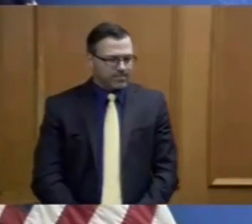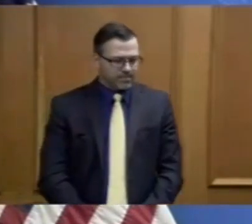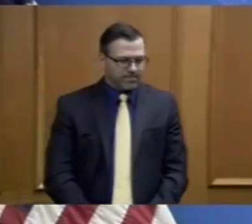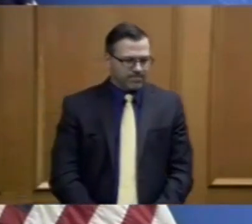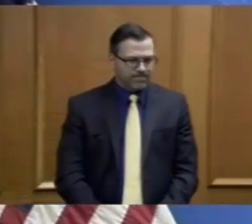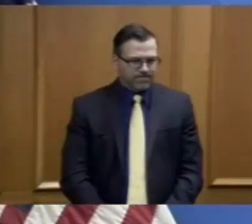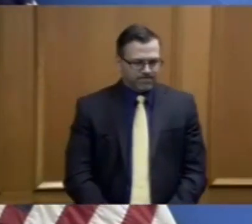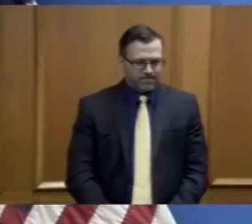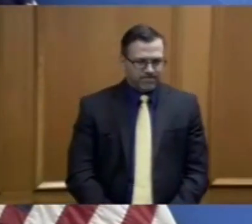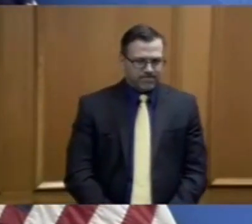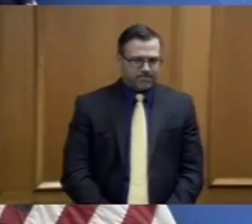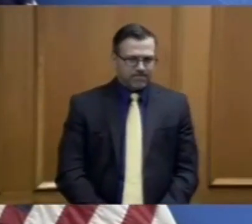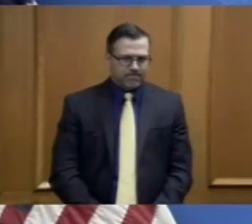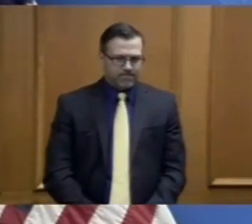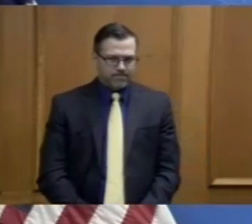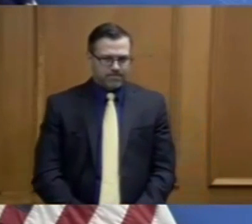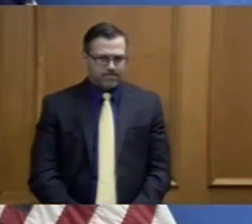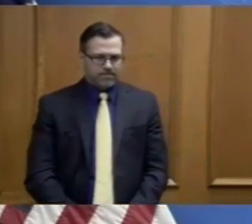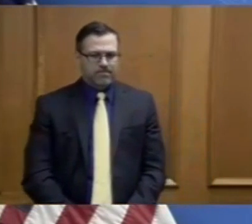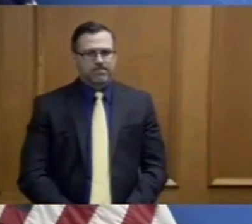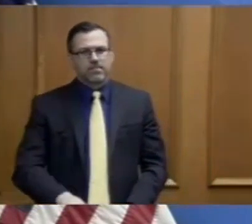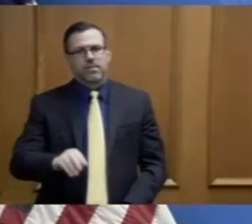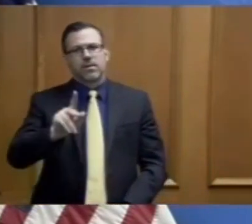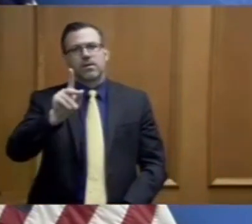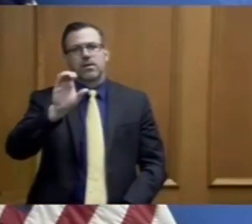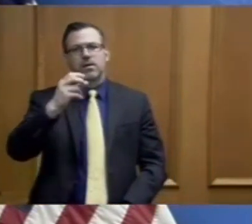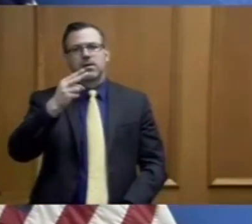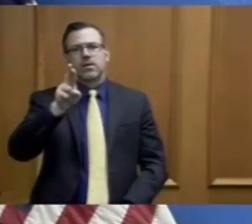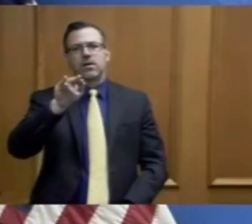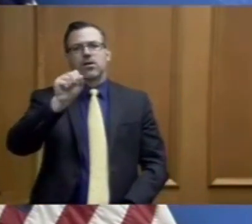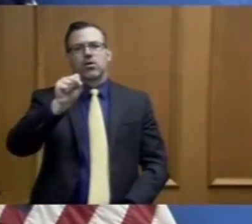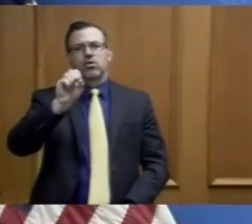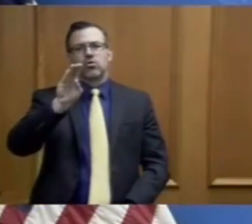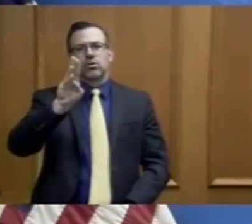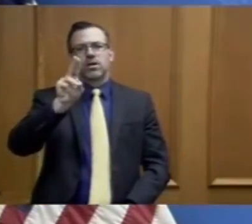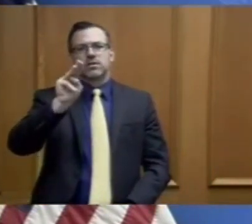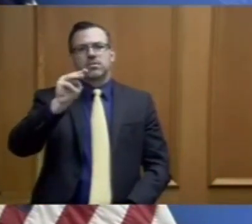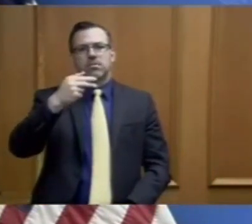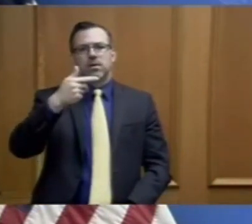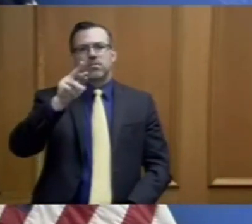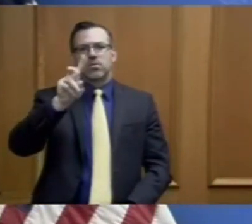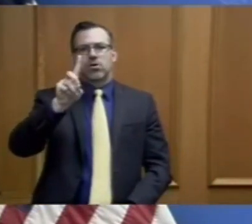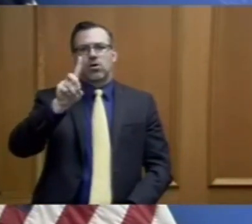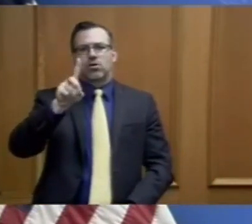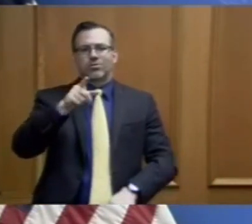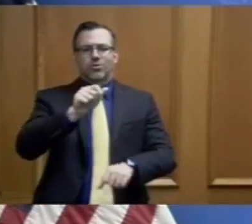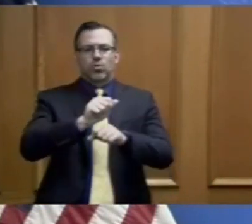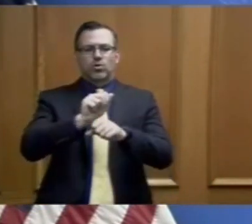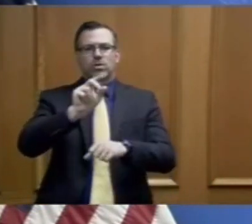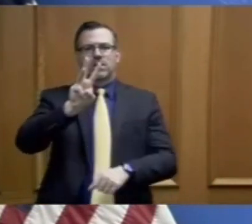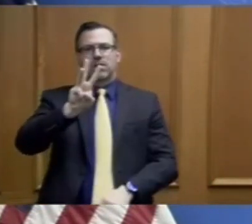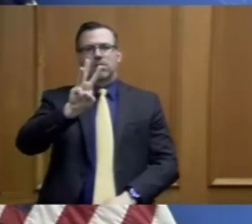Thank you. Mm-hmm. Next, we'll go to Chris Bungard with WKRN. Chris, your line is open.